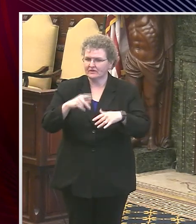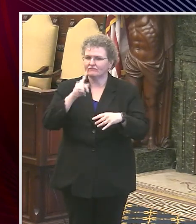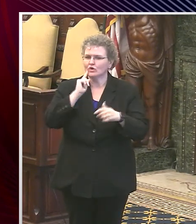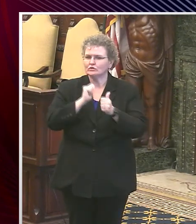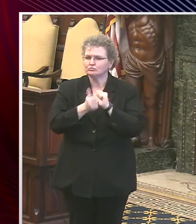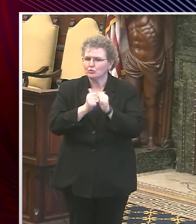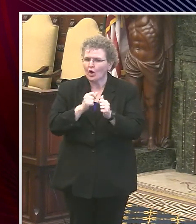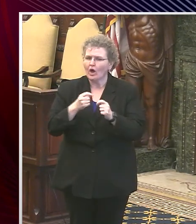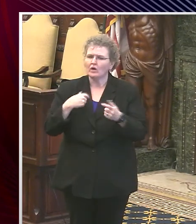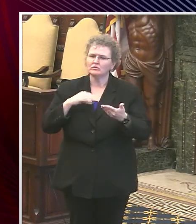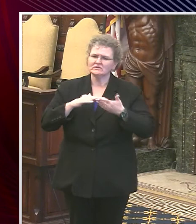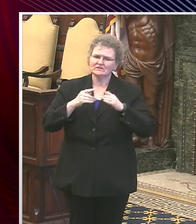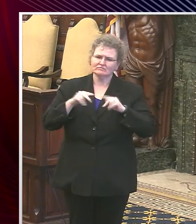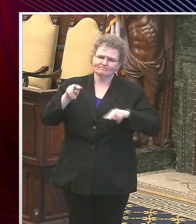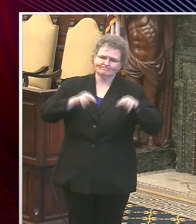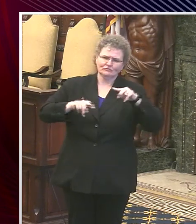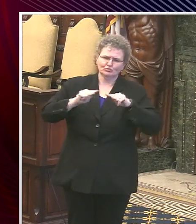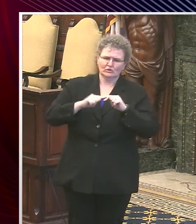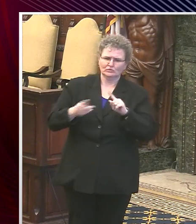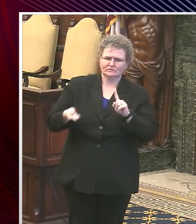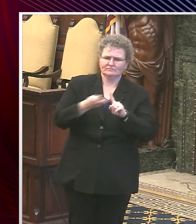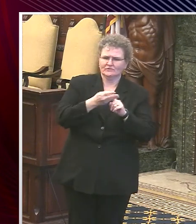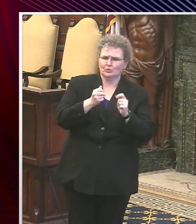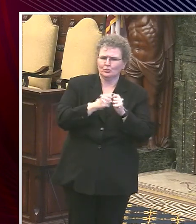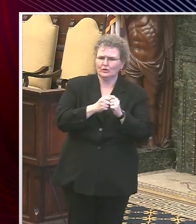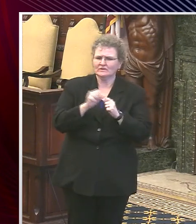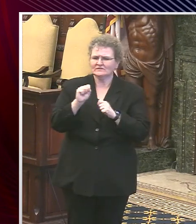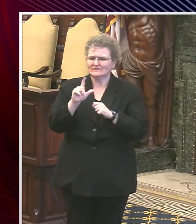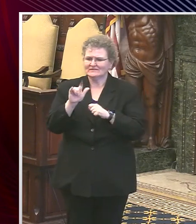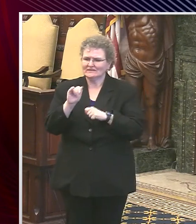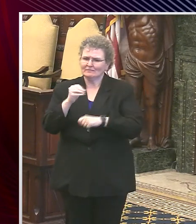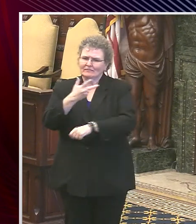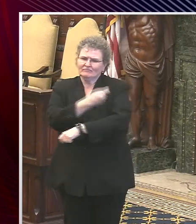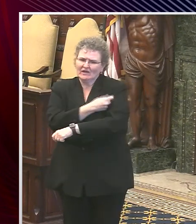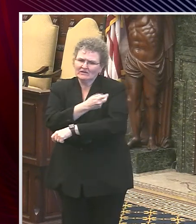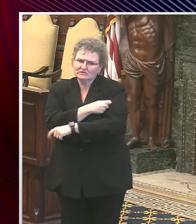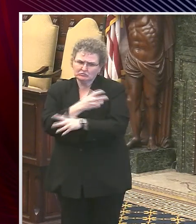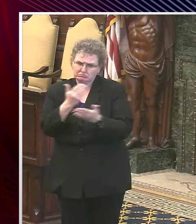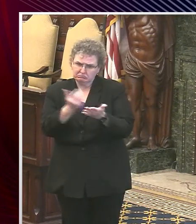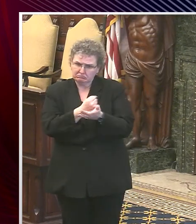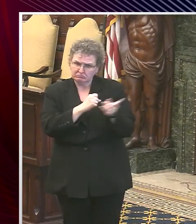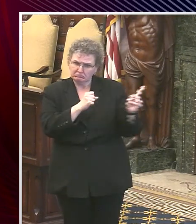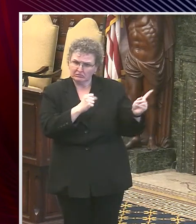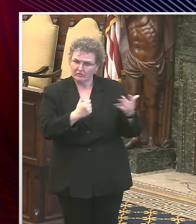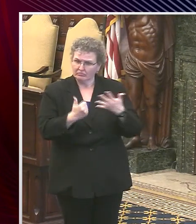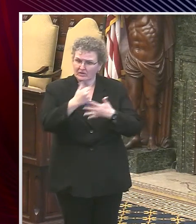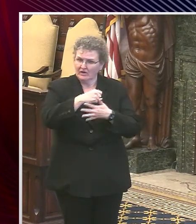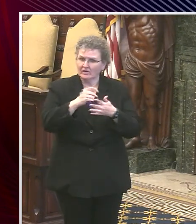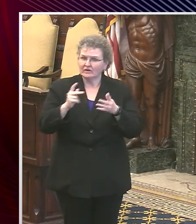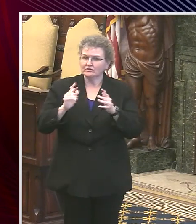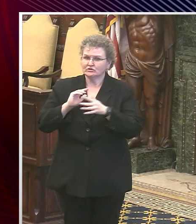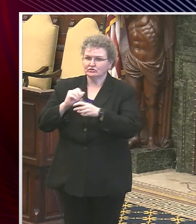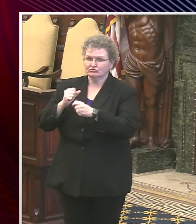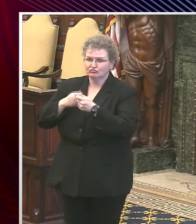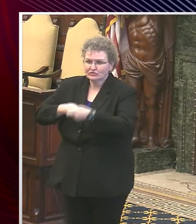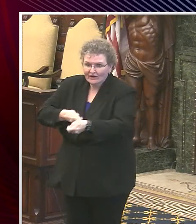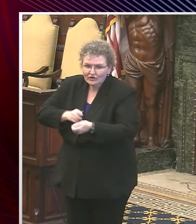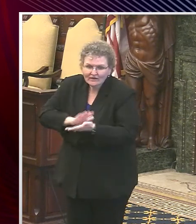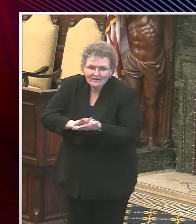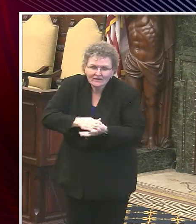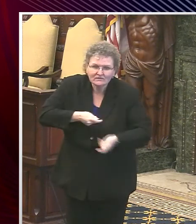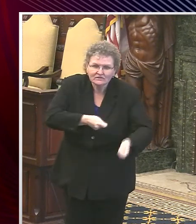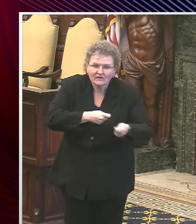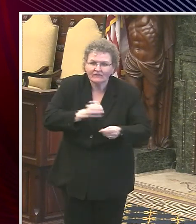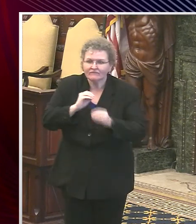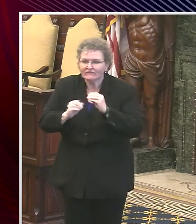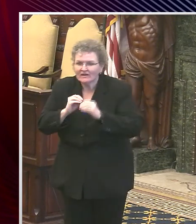get stadium workers vaccinated faster? For example, like janitorial and maintenance staff, they seem to be in